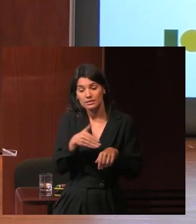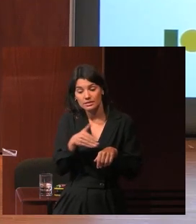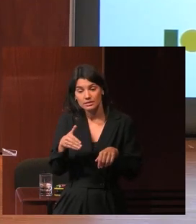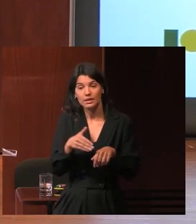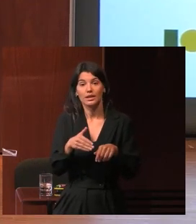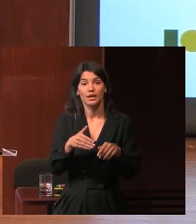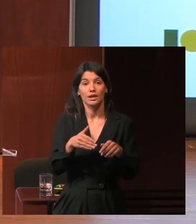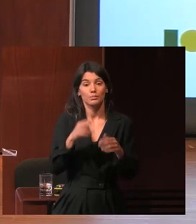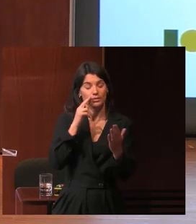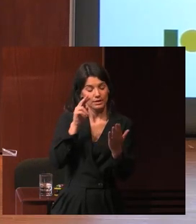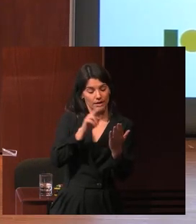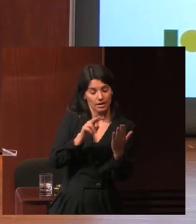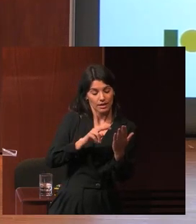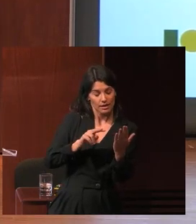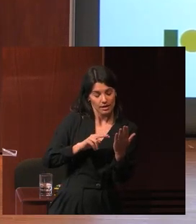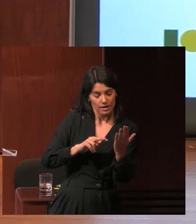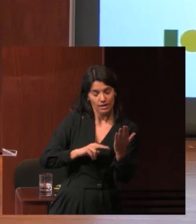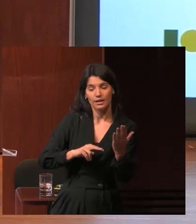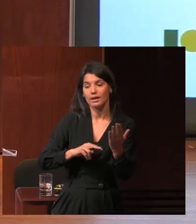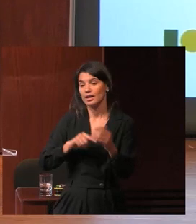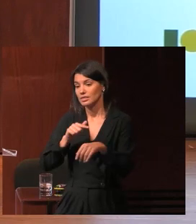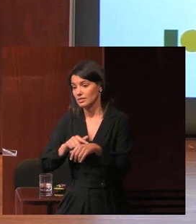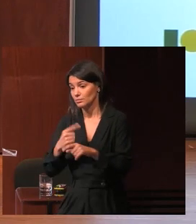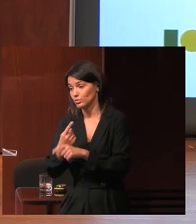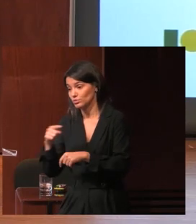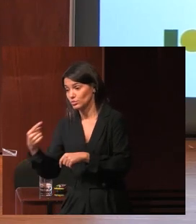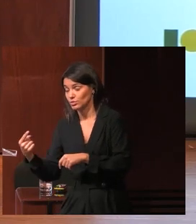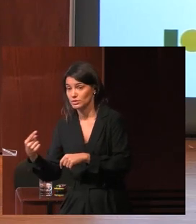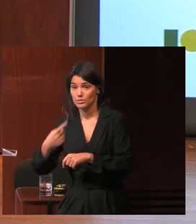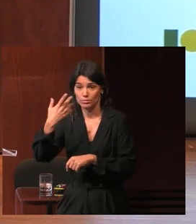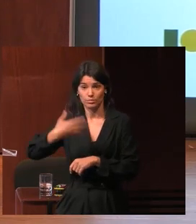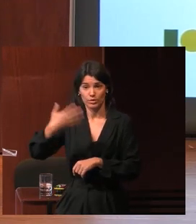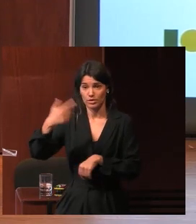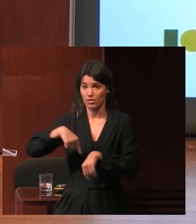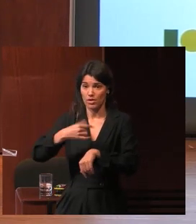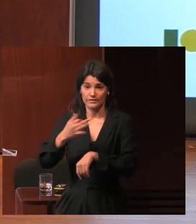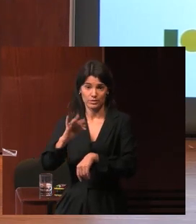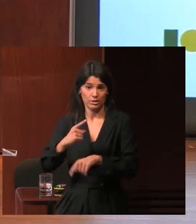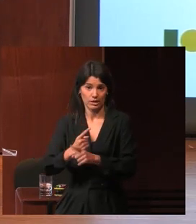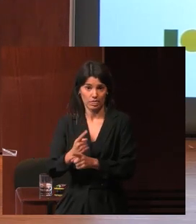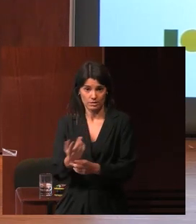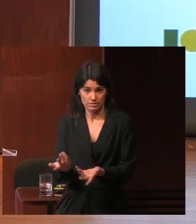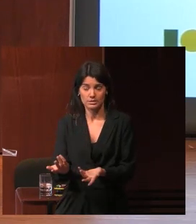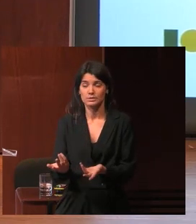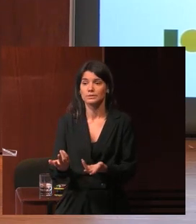we have, we still have 24 hours to live per day. And what is now